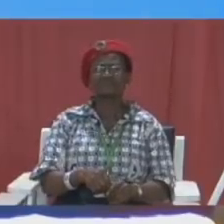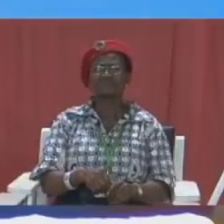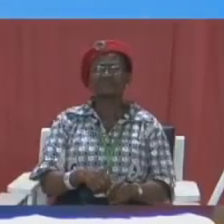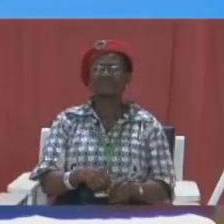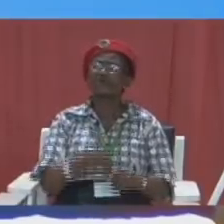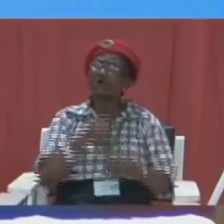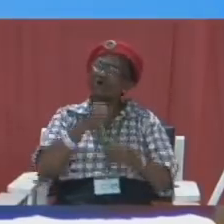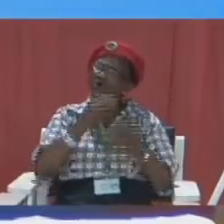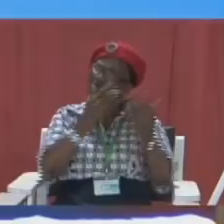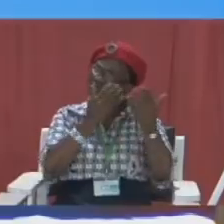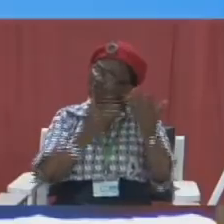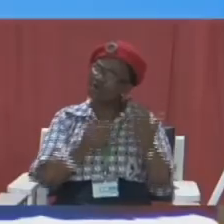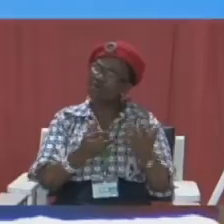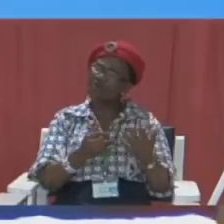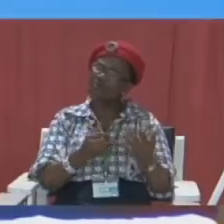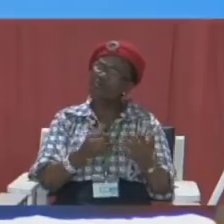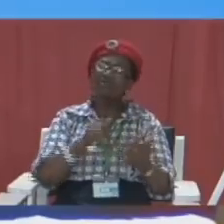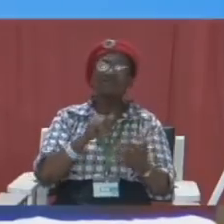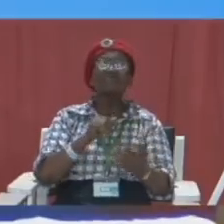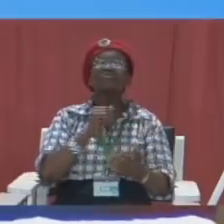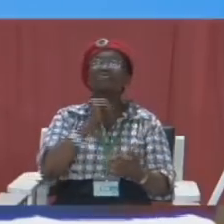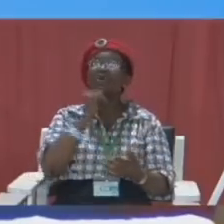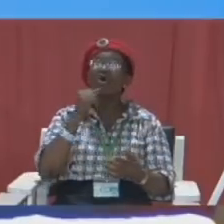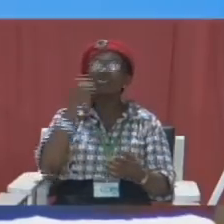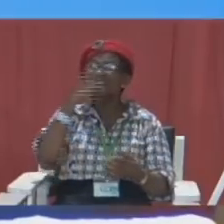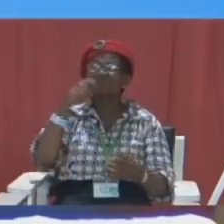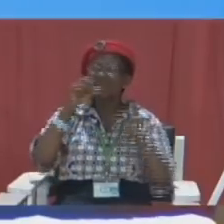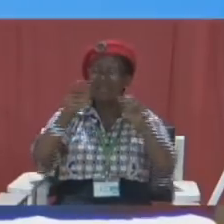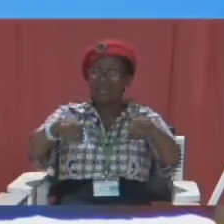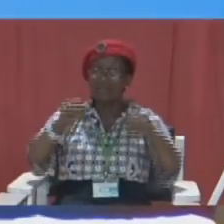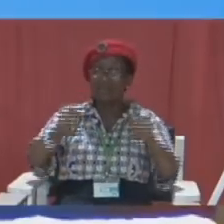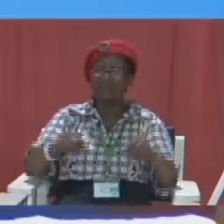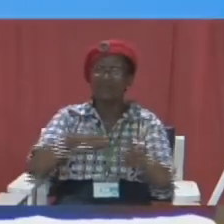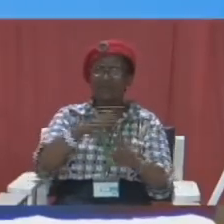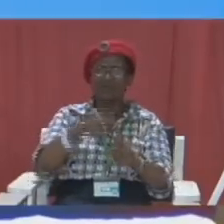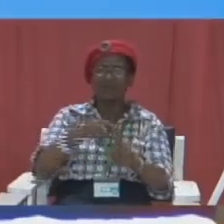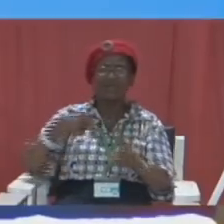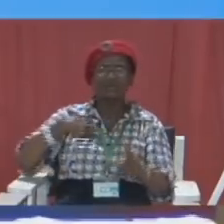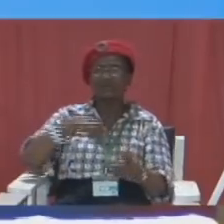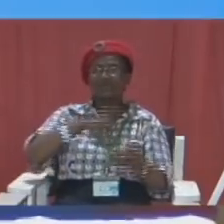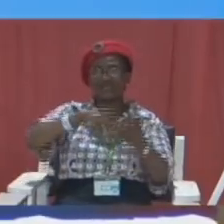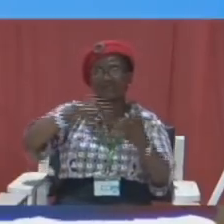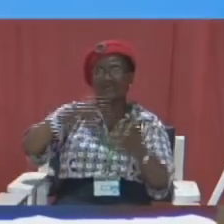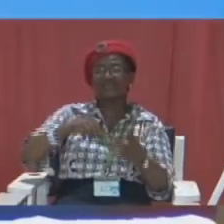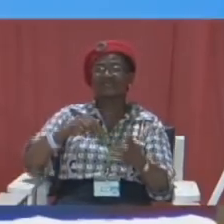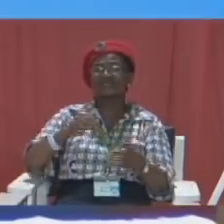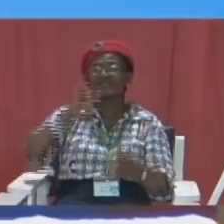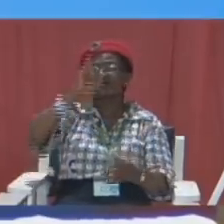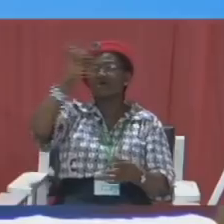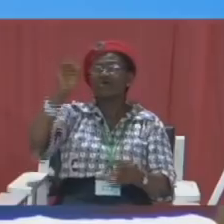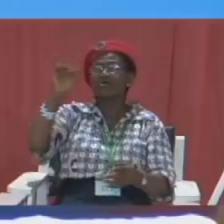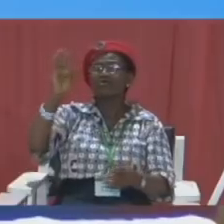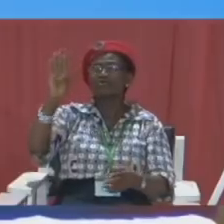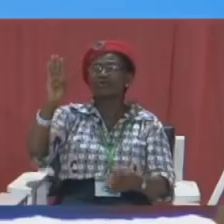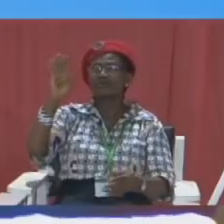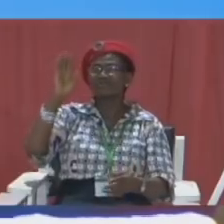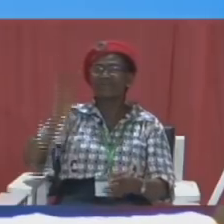unspeakable. When you read Job chapter 3, from verse 11 to